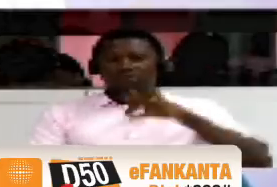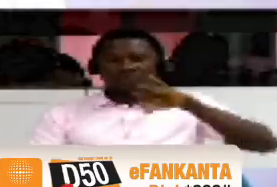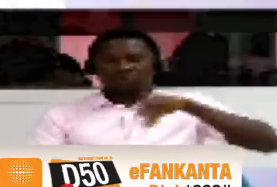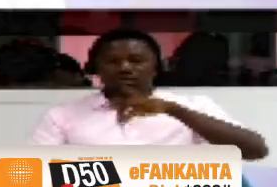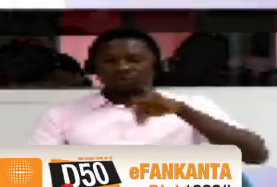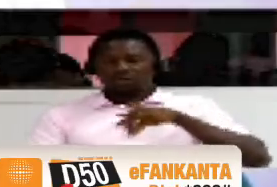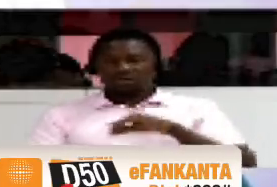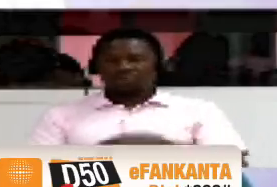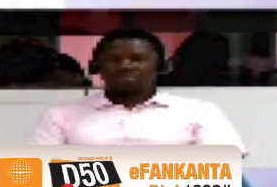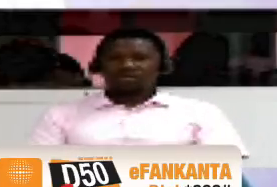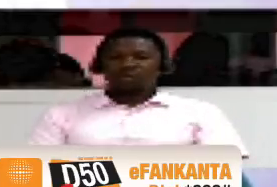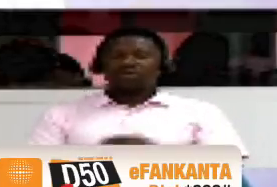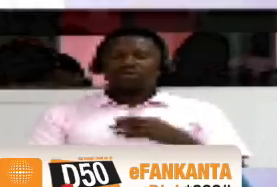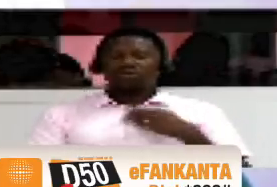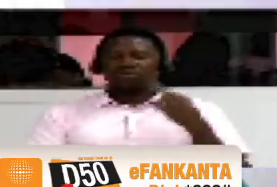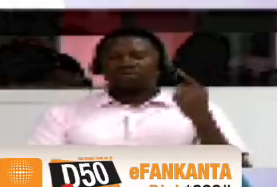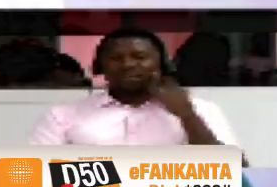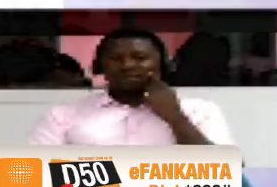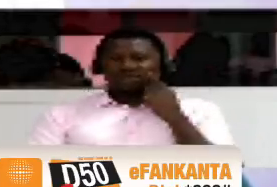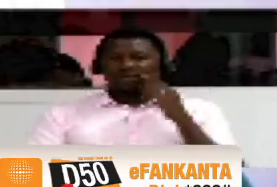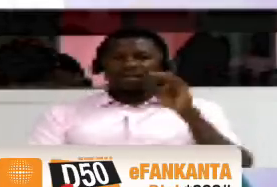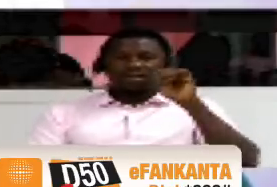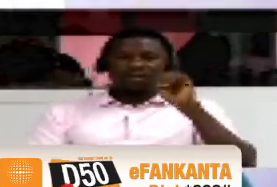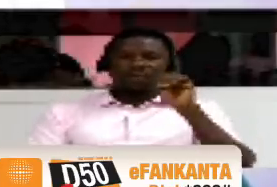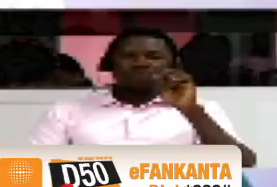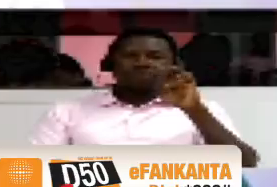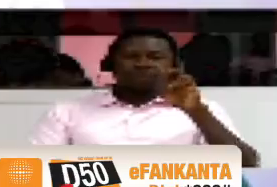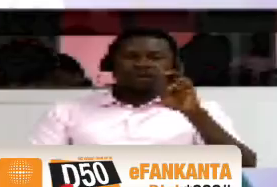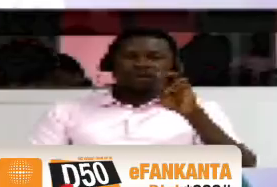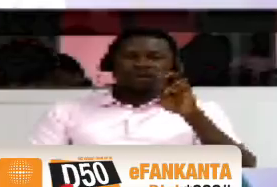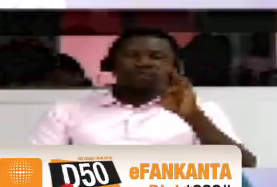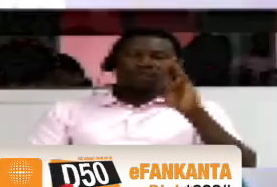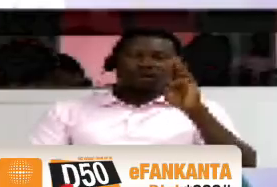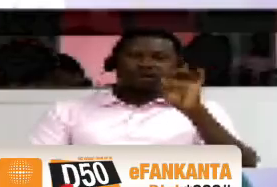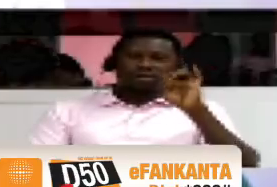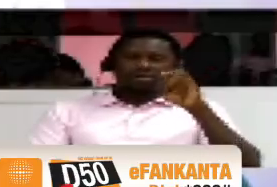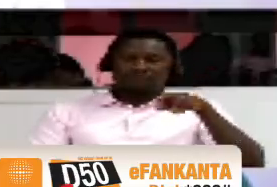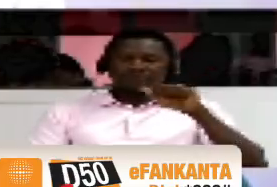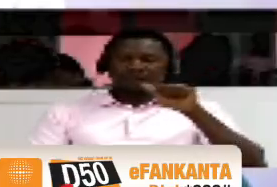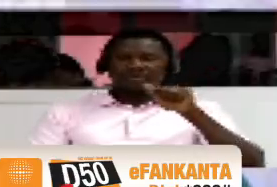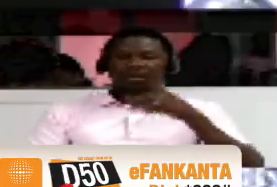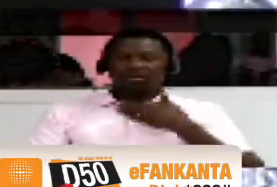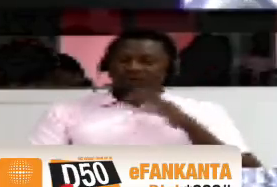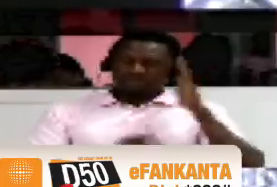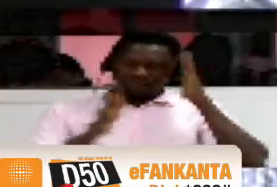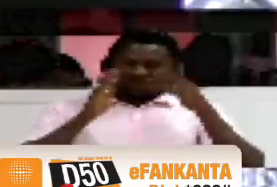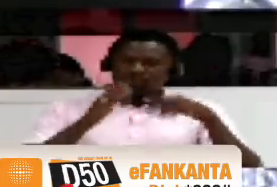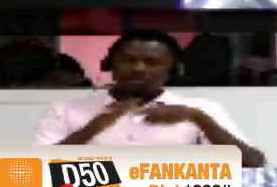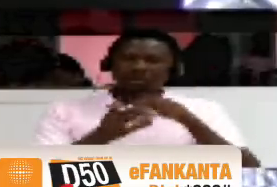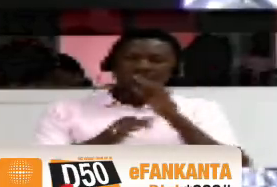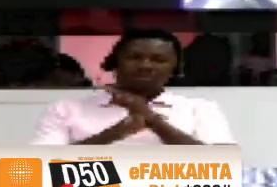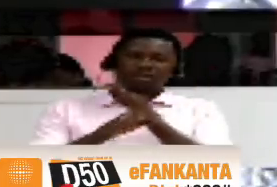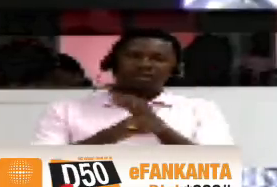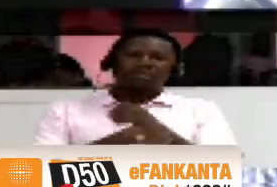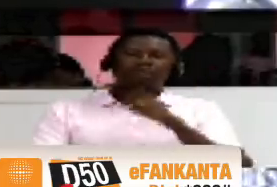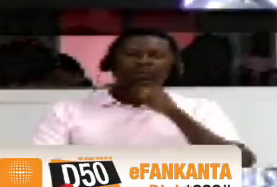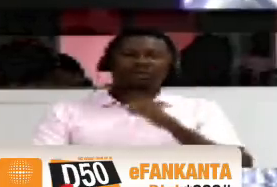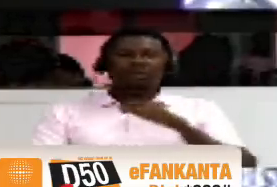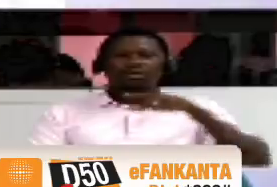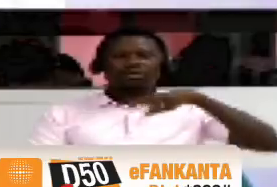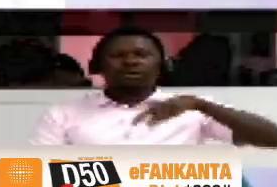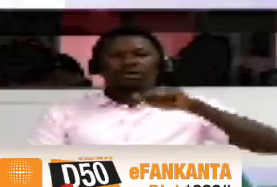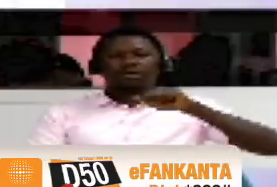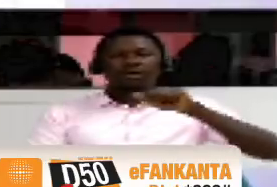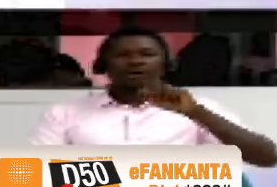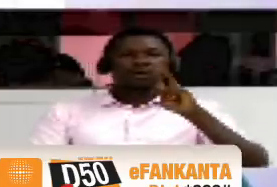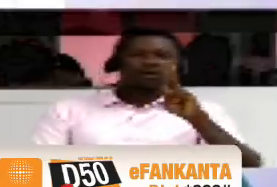So the day they had, Ibrahima had a problem with the commerce teacher, Mr. Paul. It was the following day, on the 8th